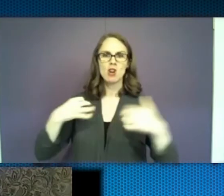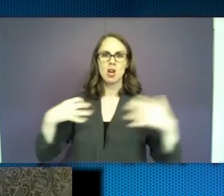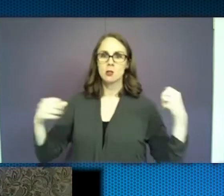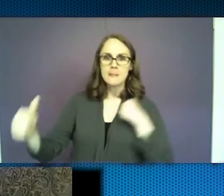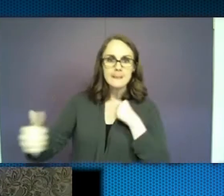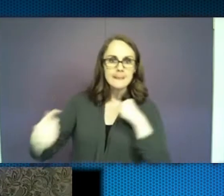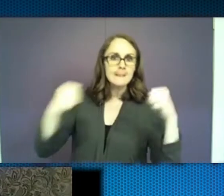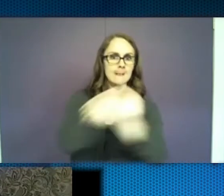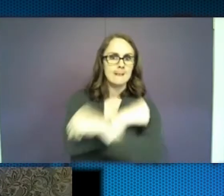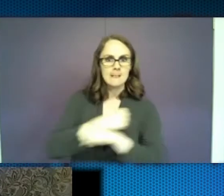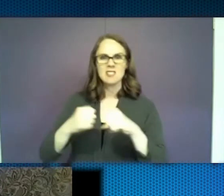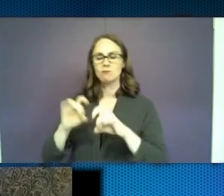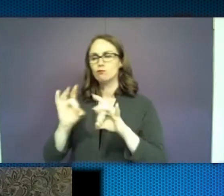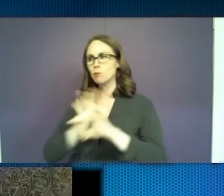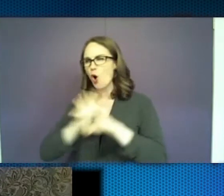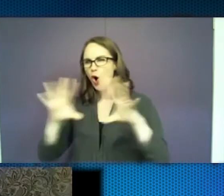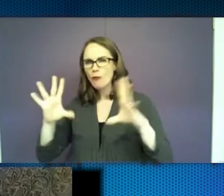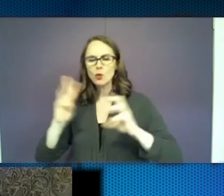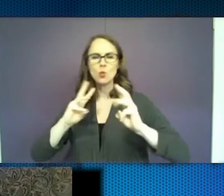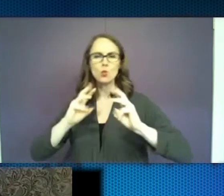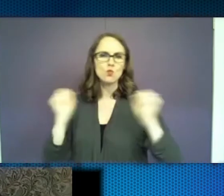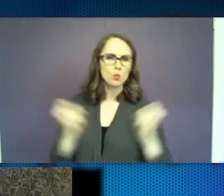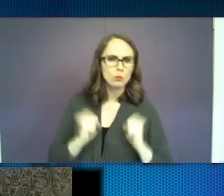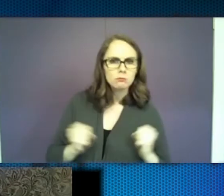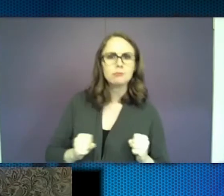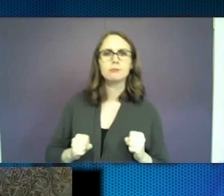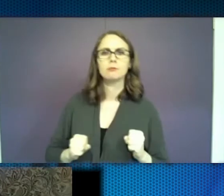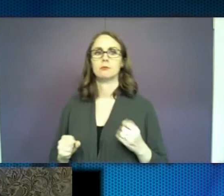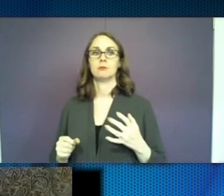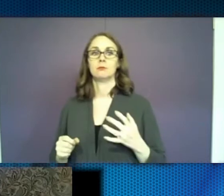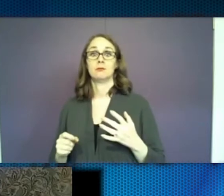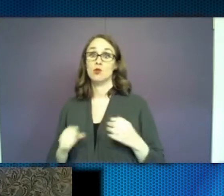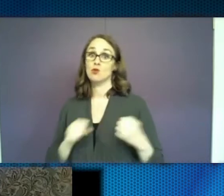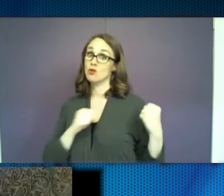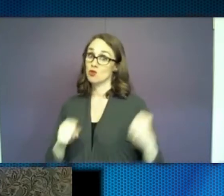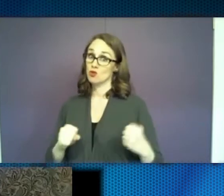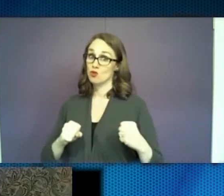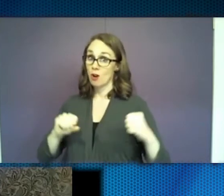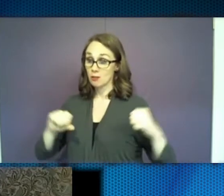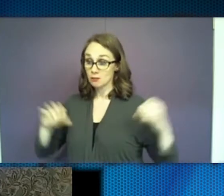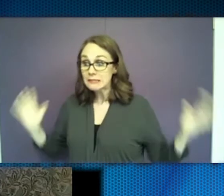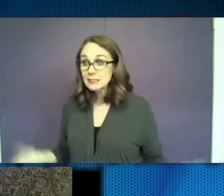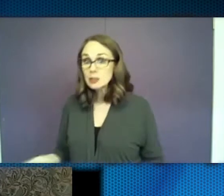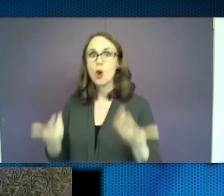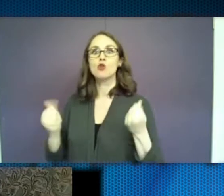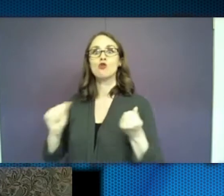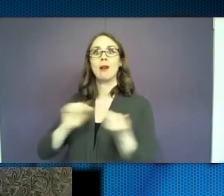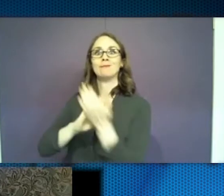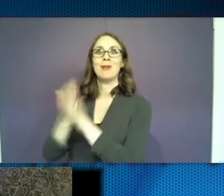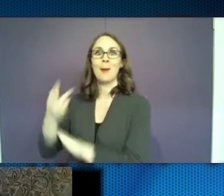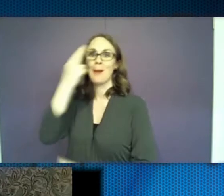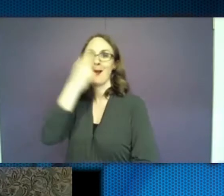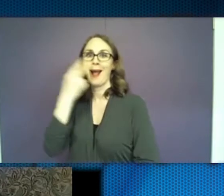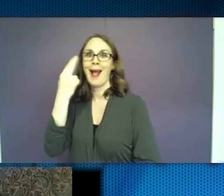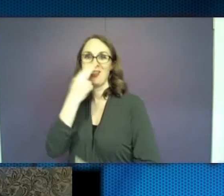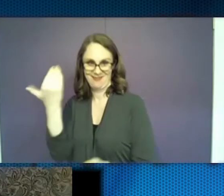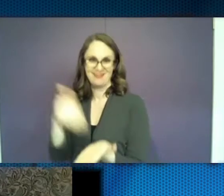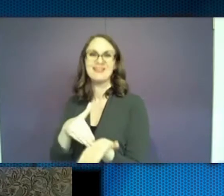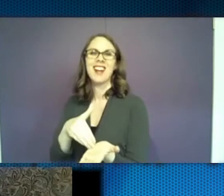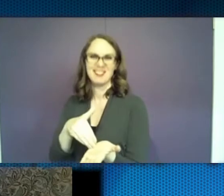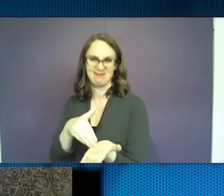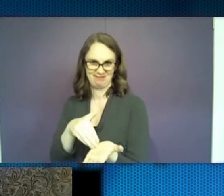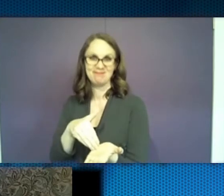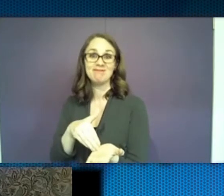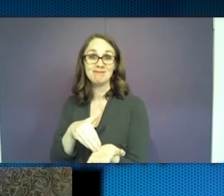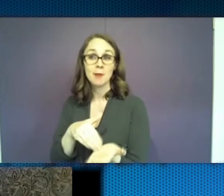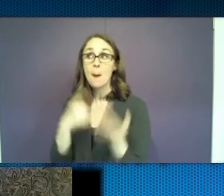that destroyed people's livelihoods, and really strong efforts to make the region Catholic again. So